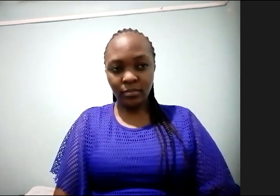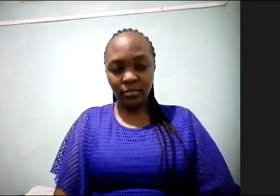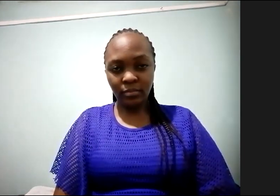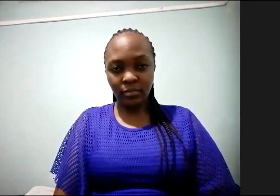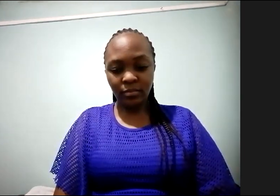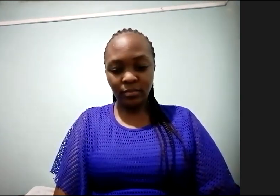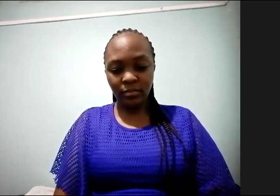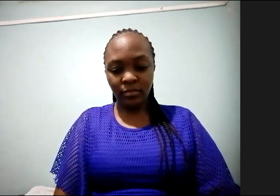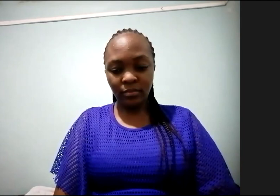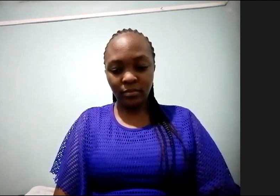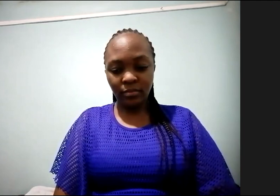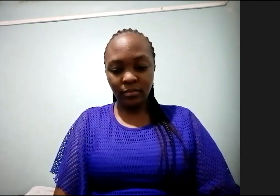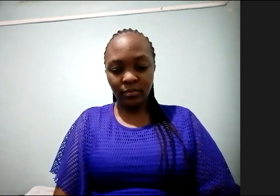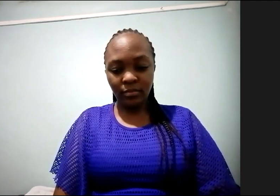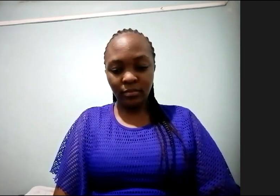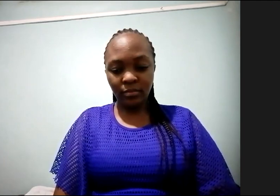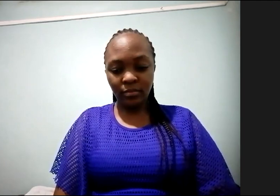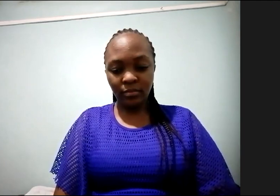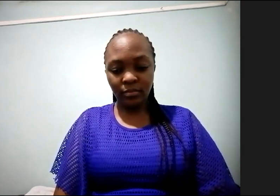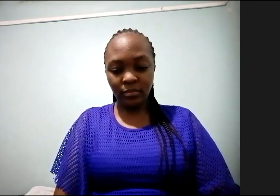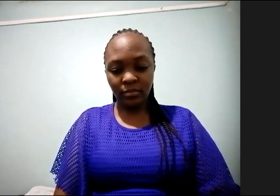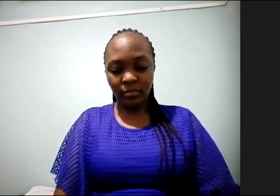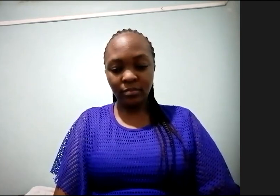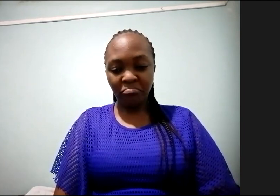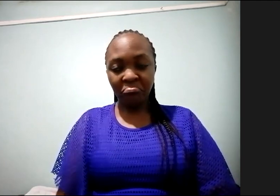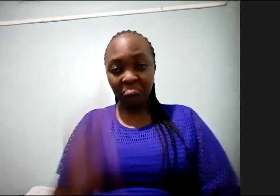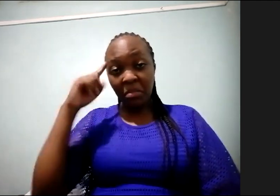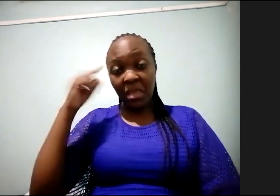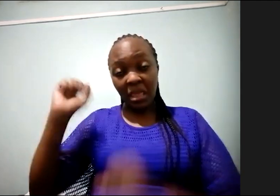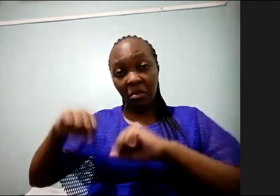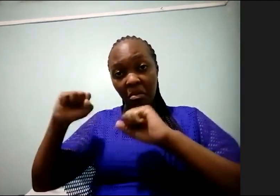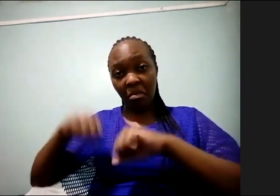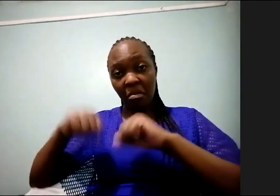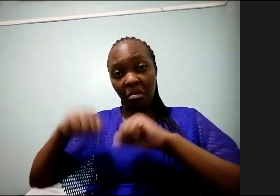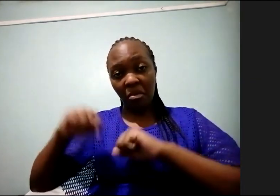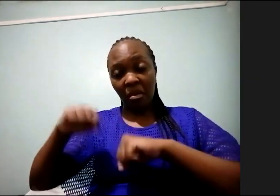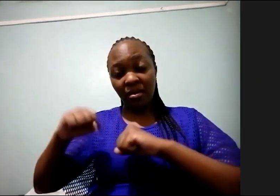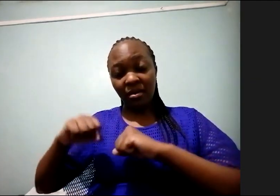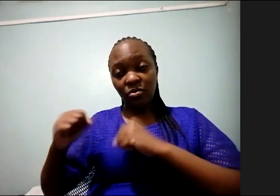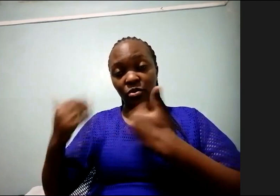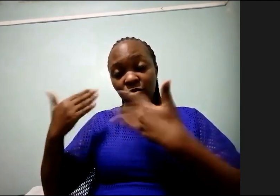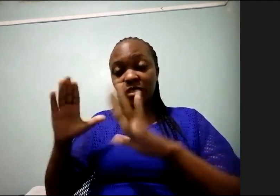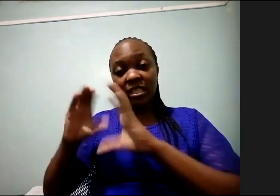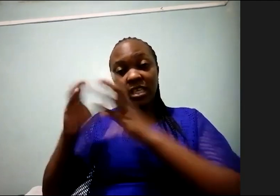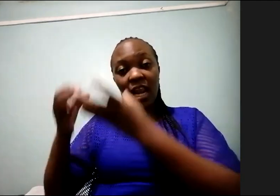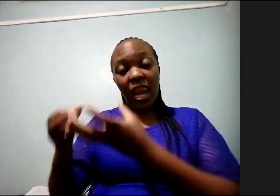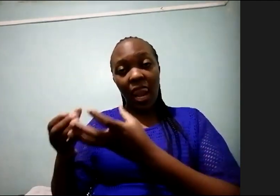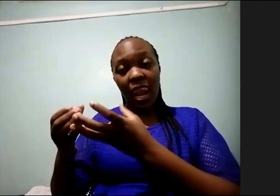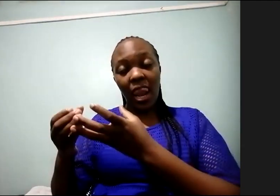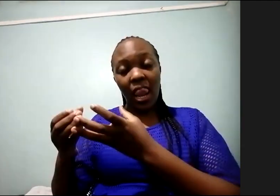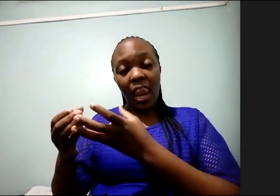So I think we agreed we are going to finish the class for today so that we can proceed as from next lesson. I can hear you.